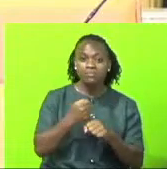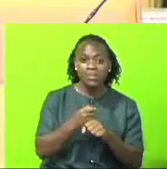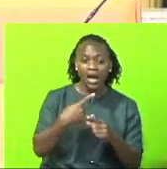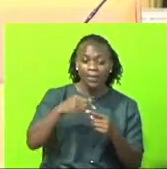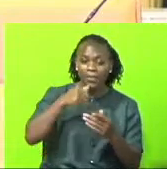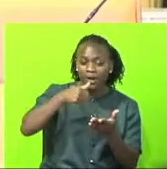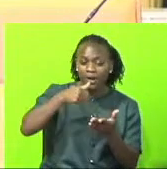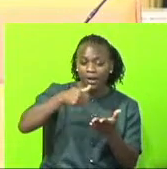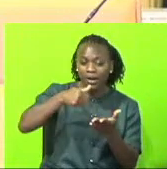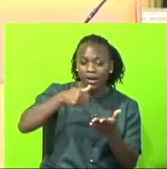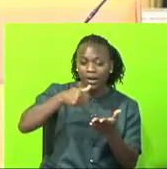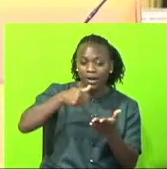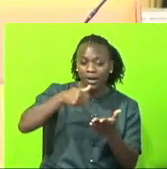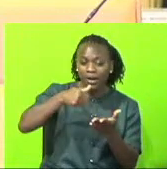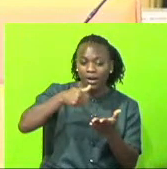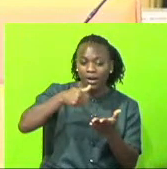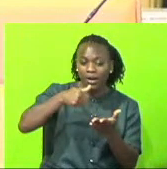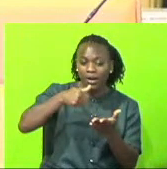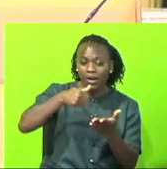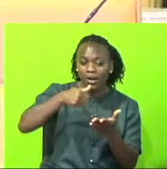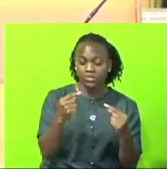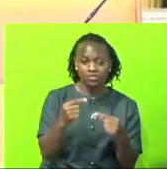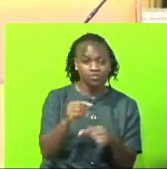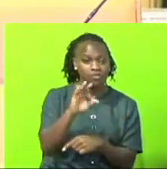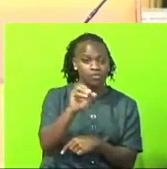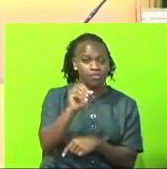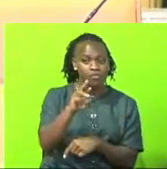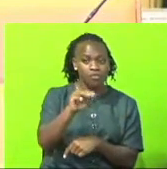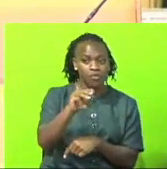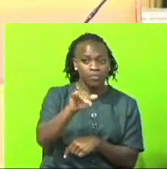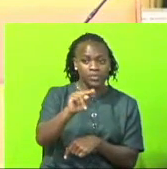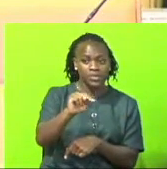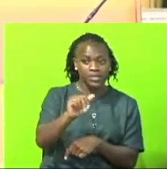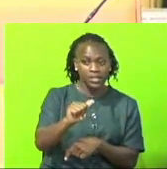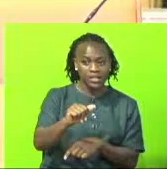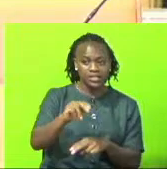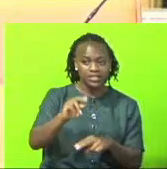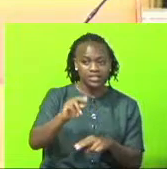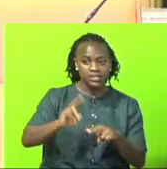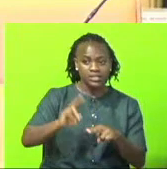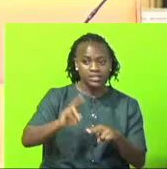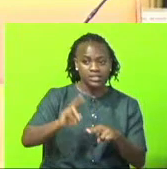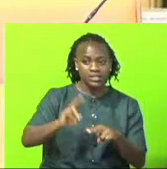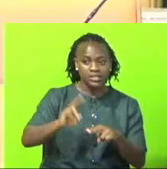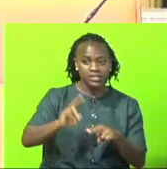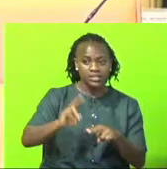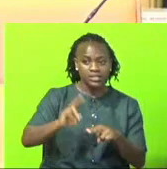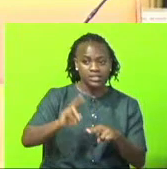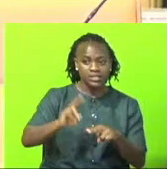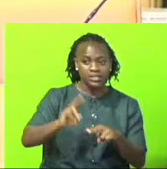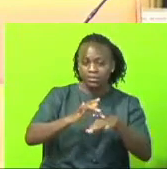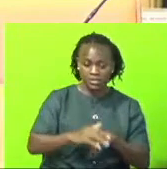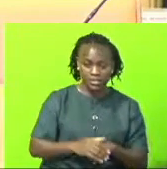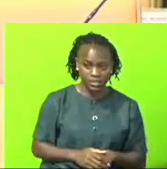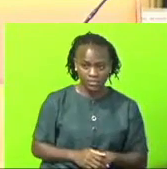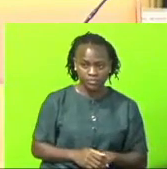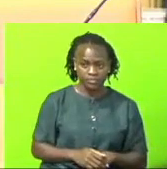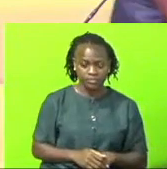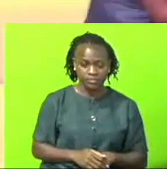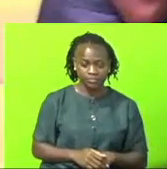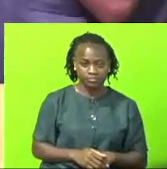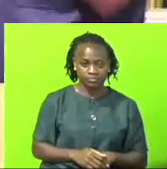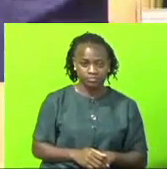the declaration of the Formina seat in Parliament as vacant. Parliament is in receipt of a